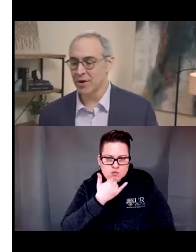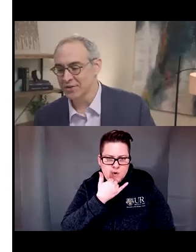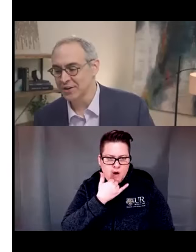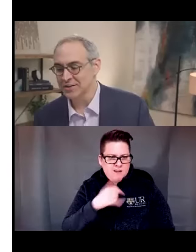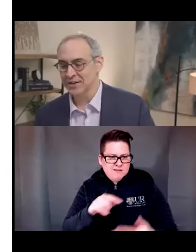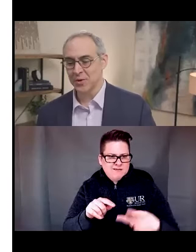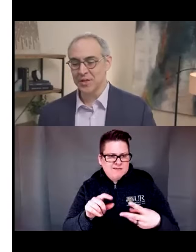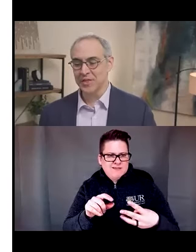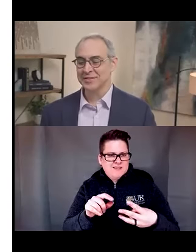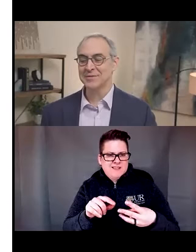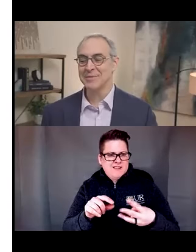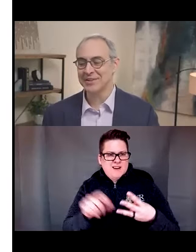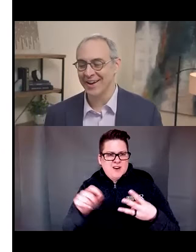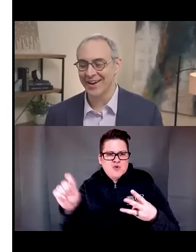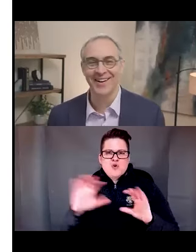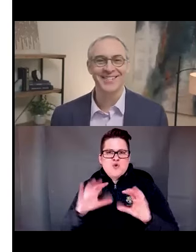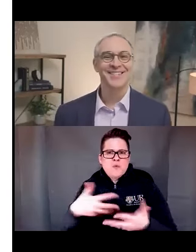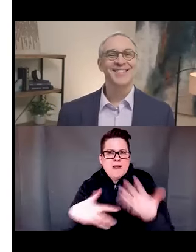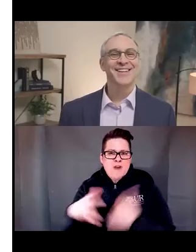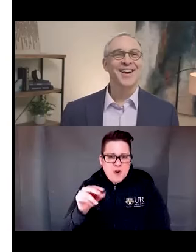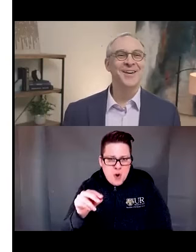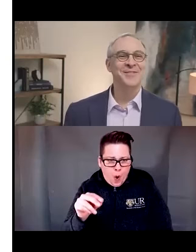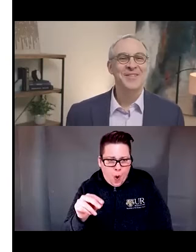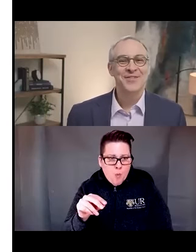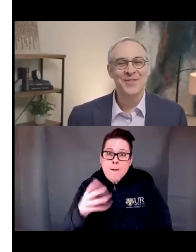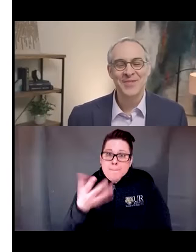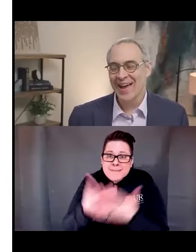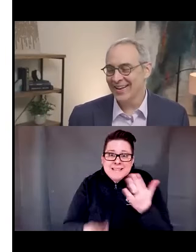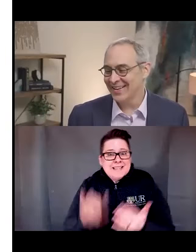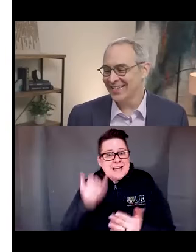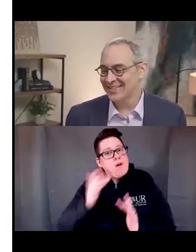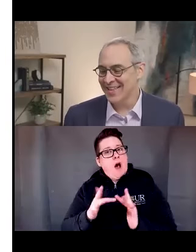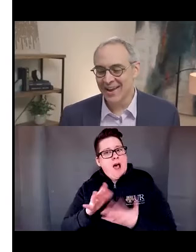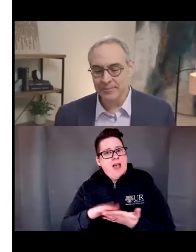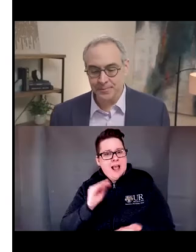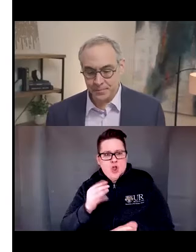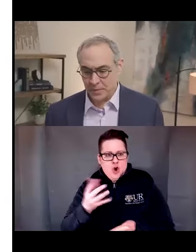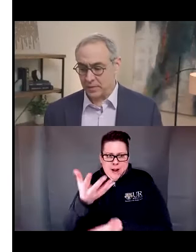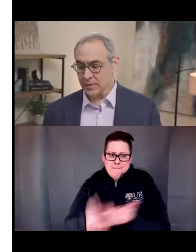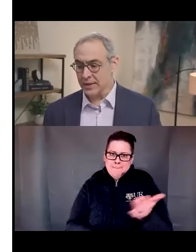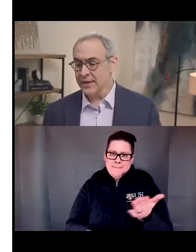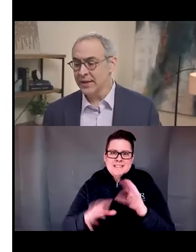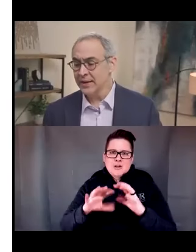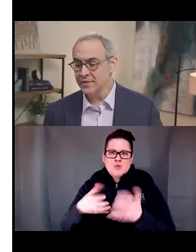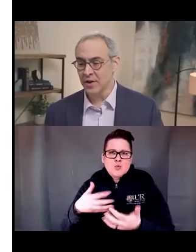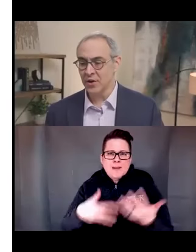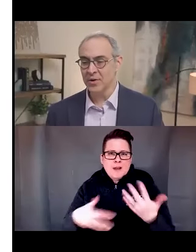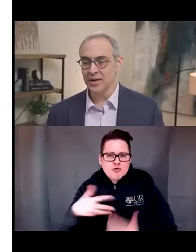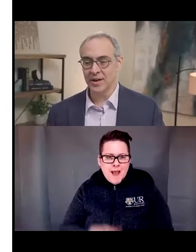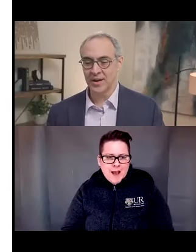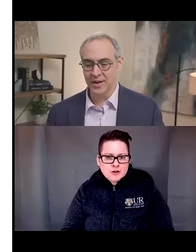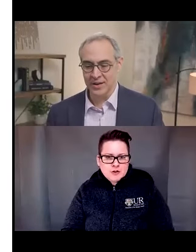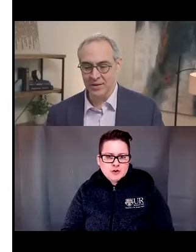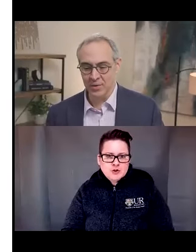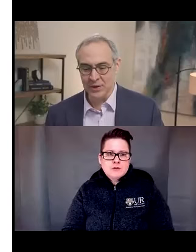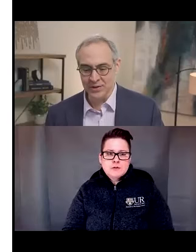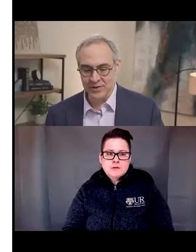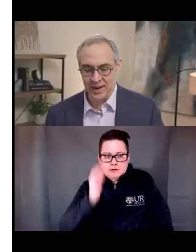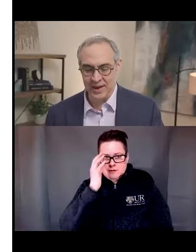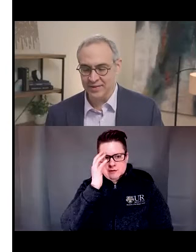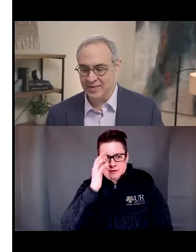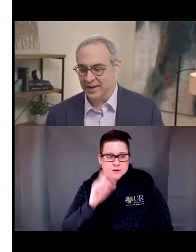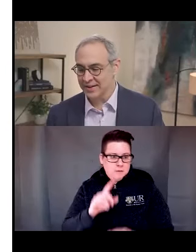group interaction, because that's one of the things that's missing there. From that is that it is, though, what